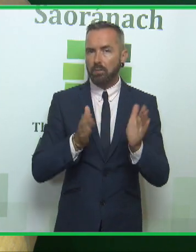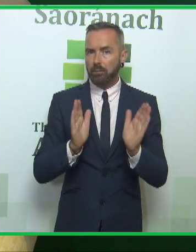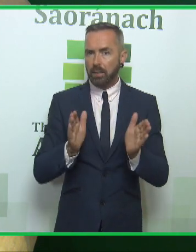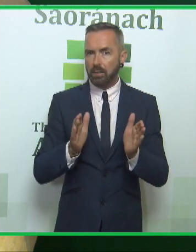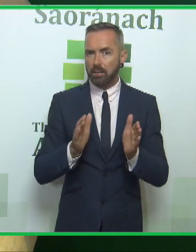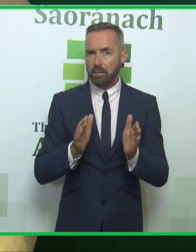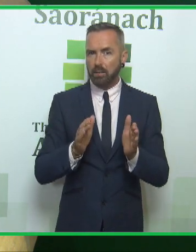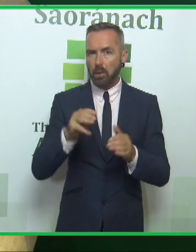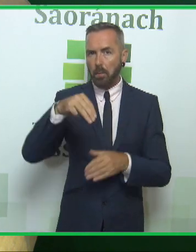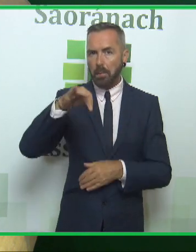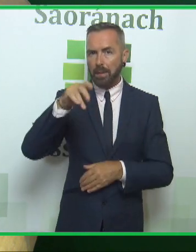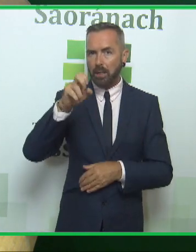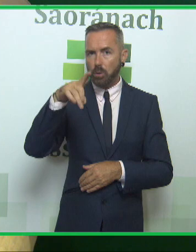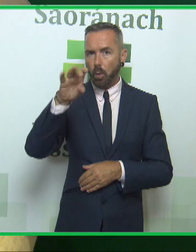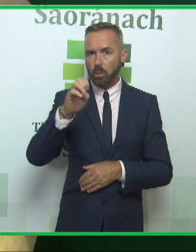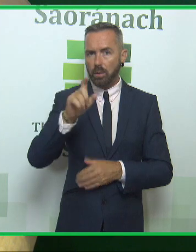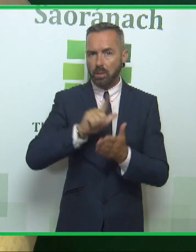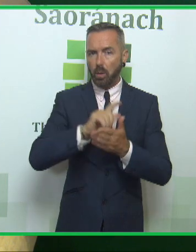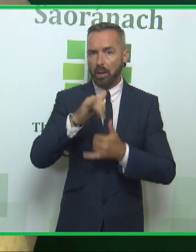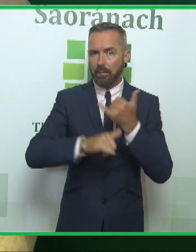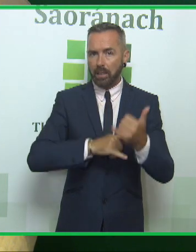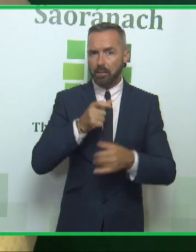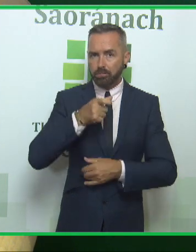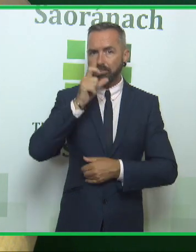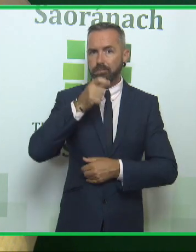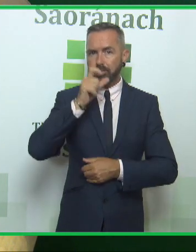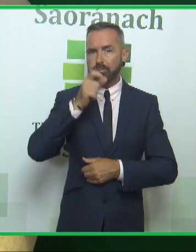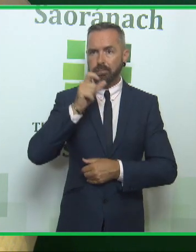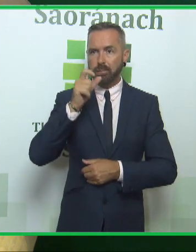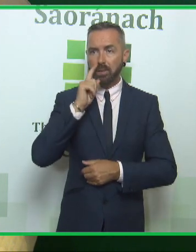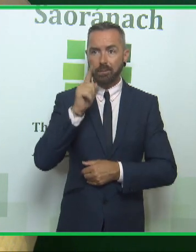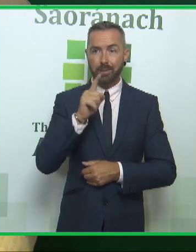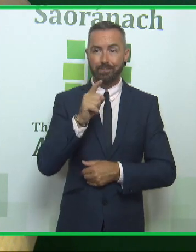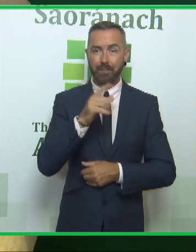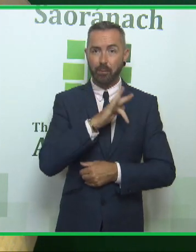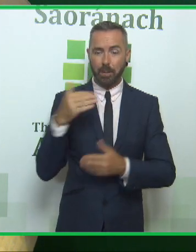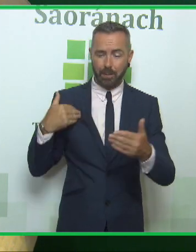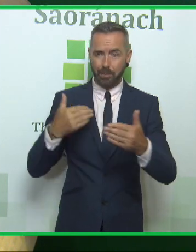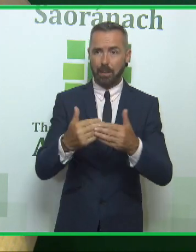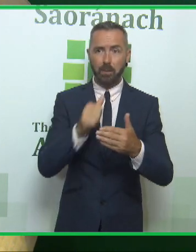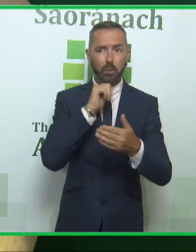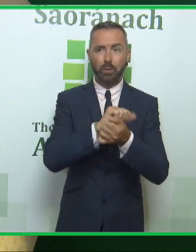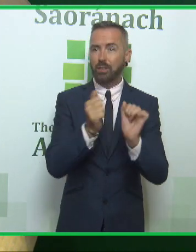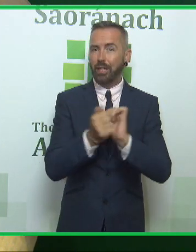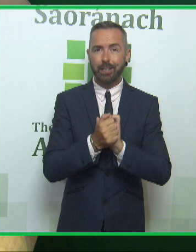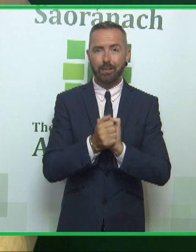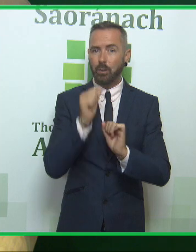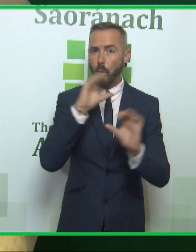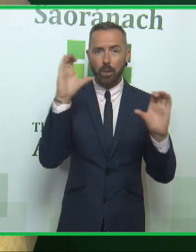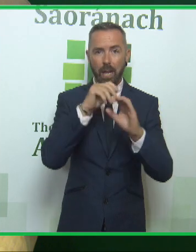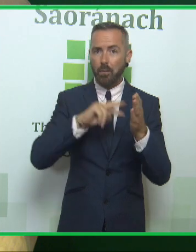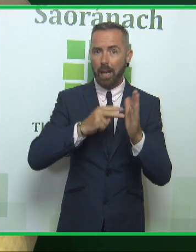Back then, from what I've heard, there's not a lot of change in that area. There was no care plan.